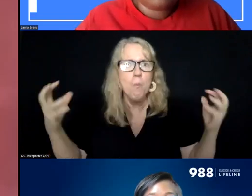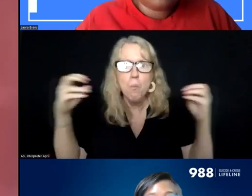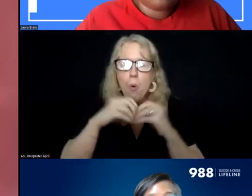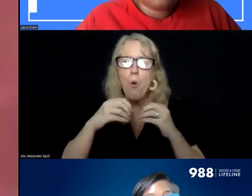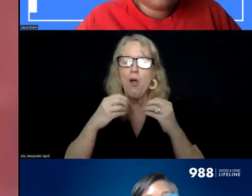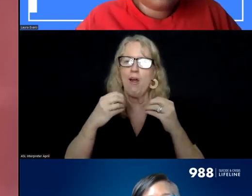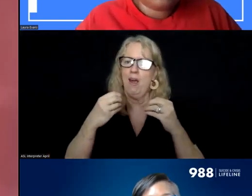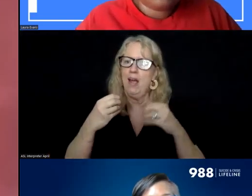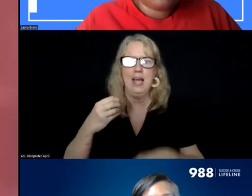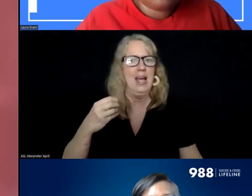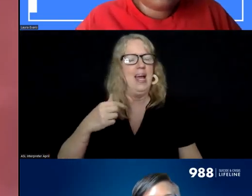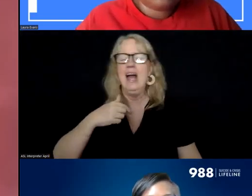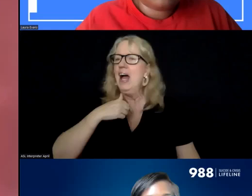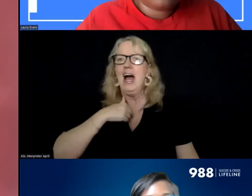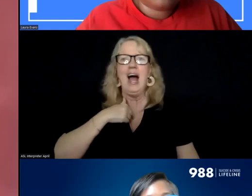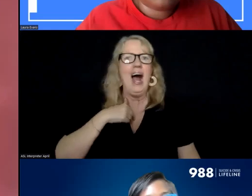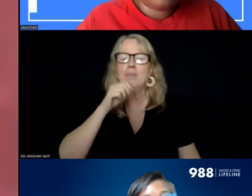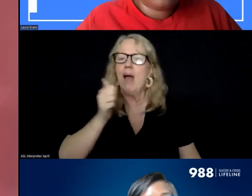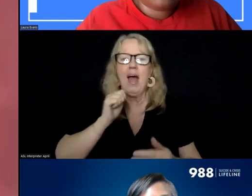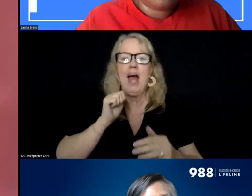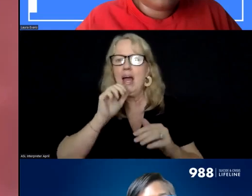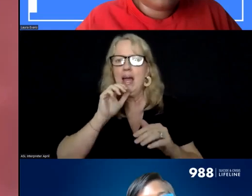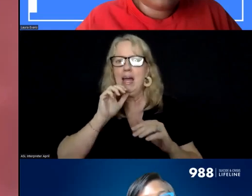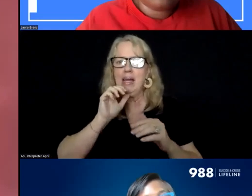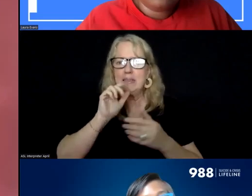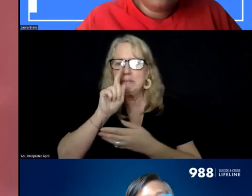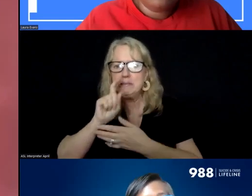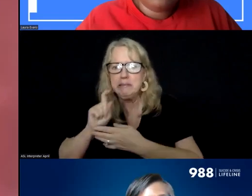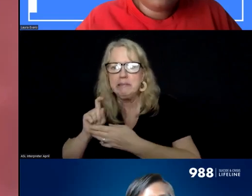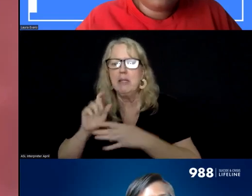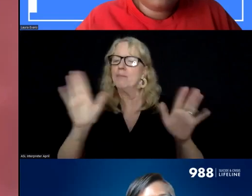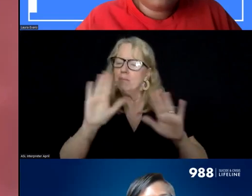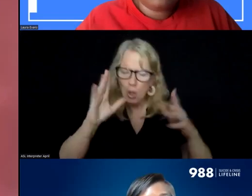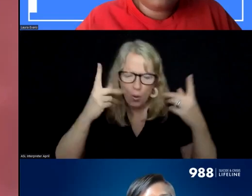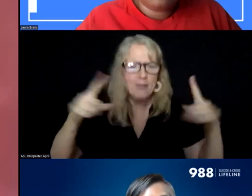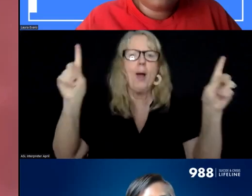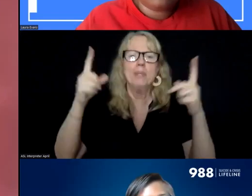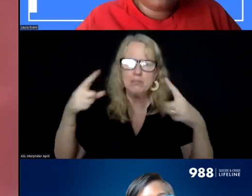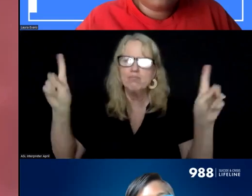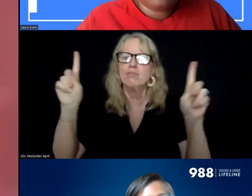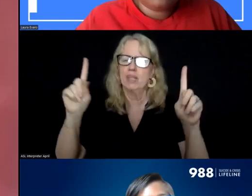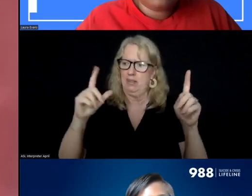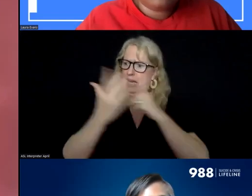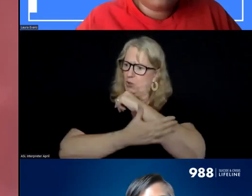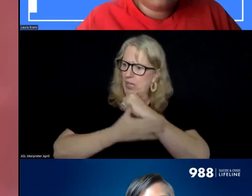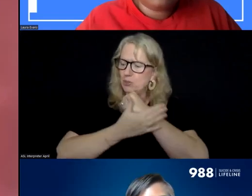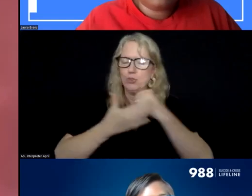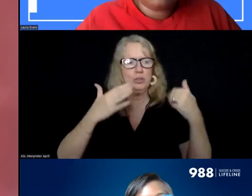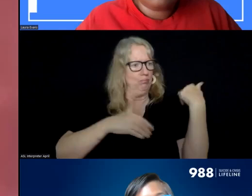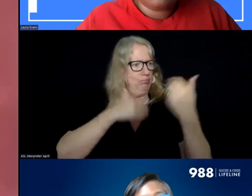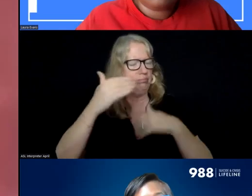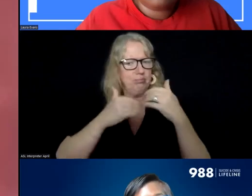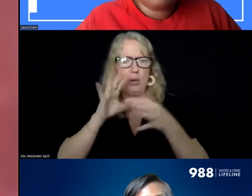I will not be shying away from the accomplishments that we have made as a country related to this